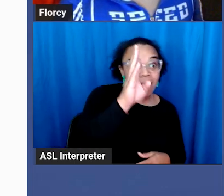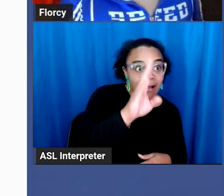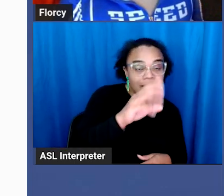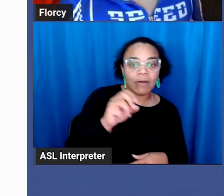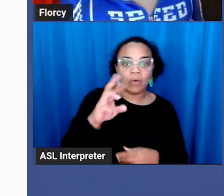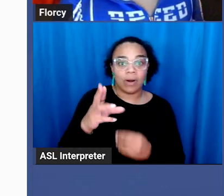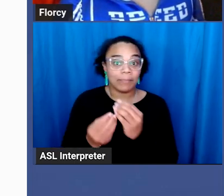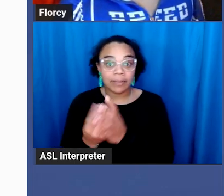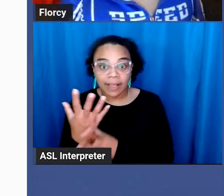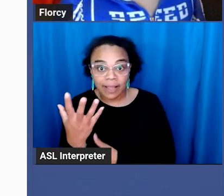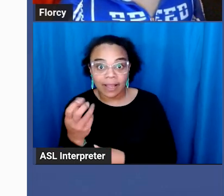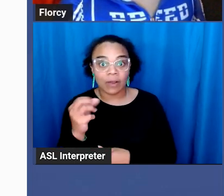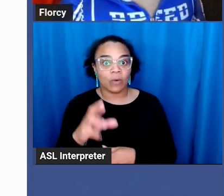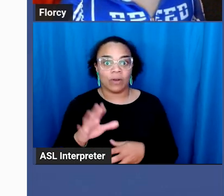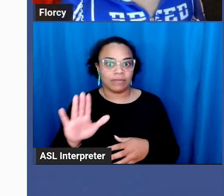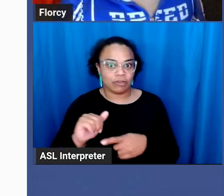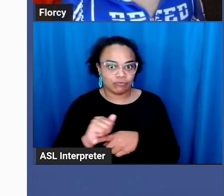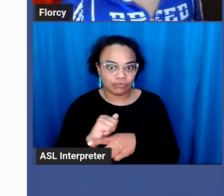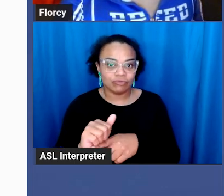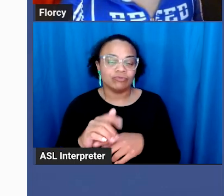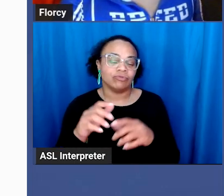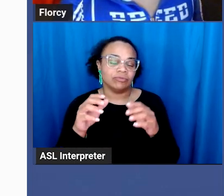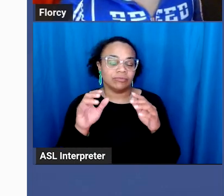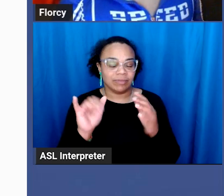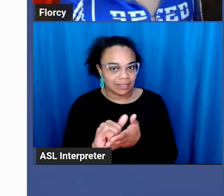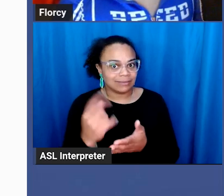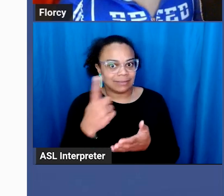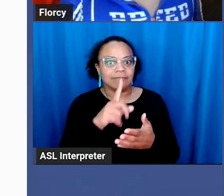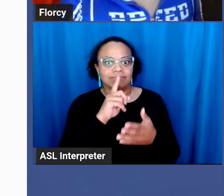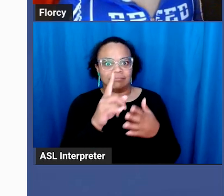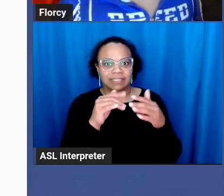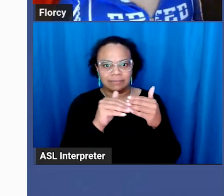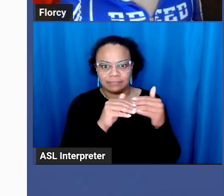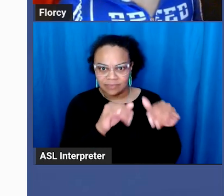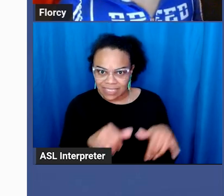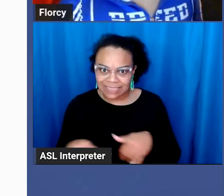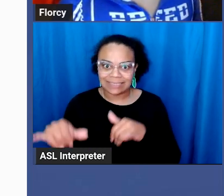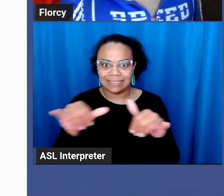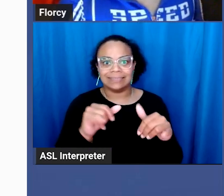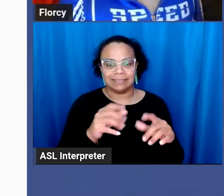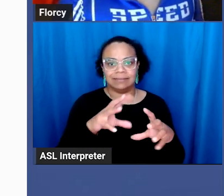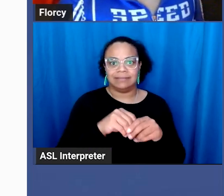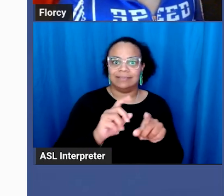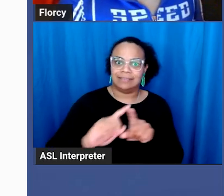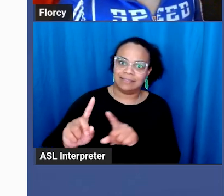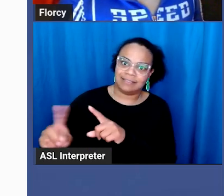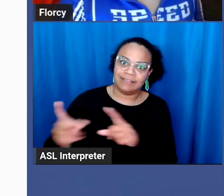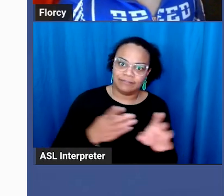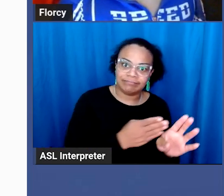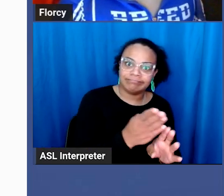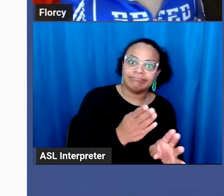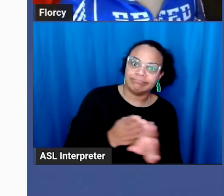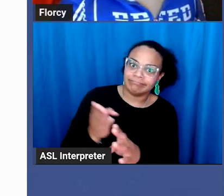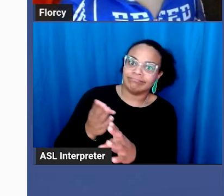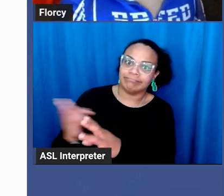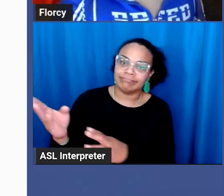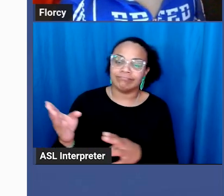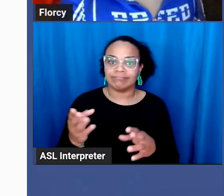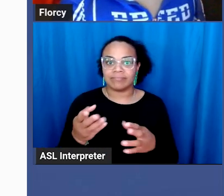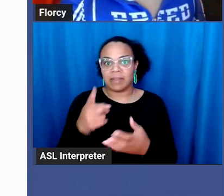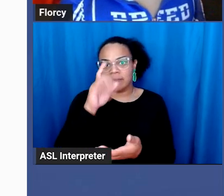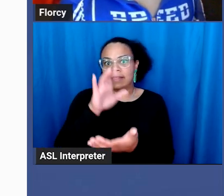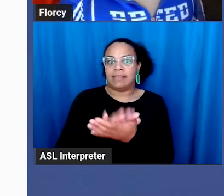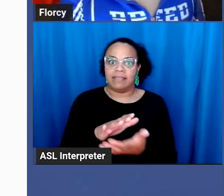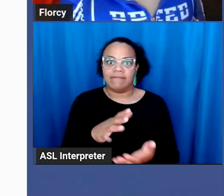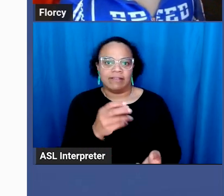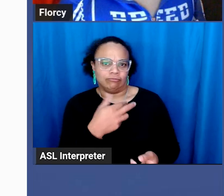ritual. Like that is something that's very consistent throughout different divination works. And whether that be positive or